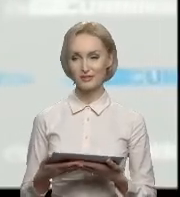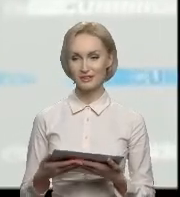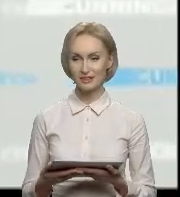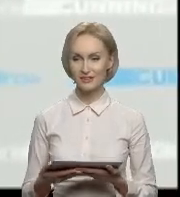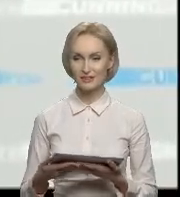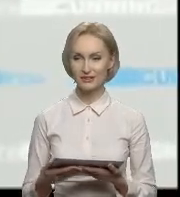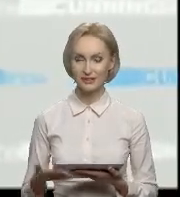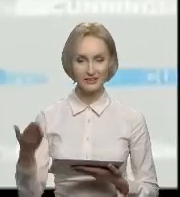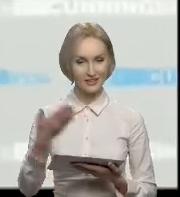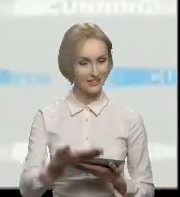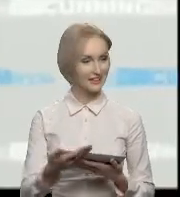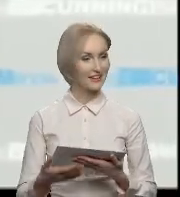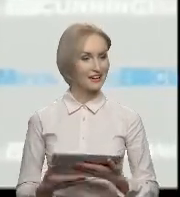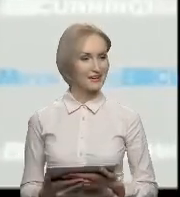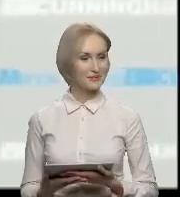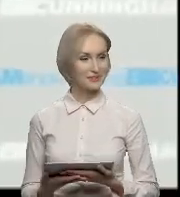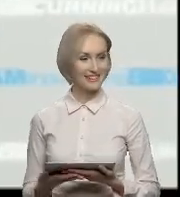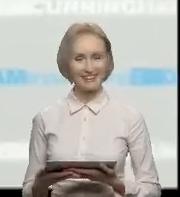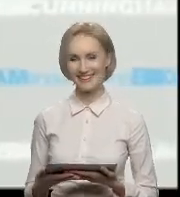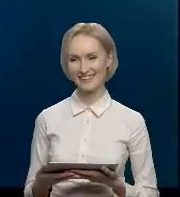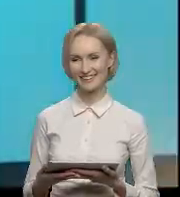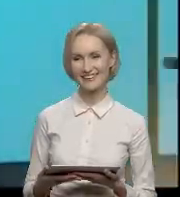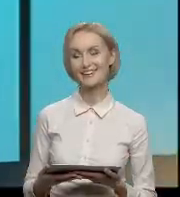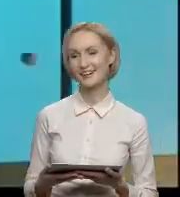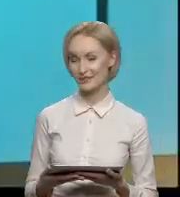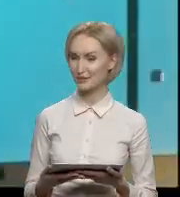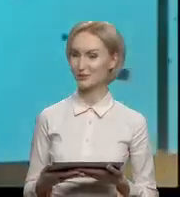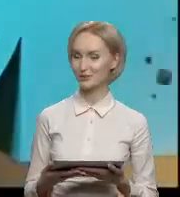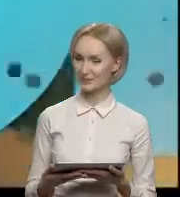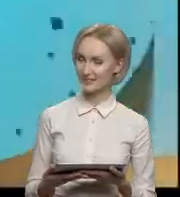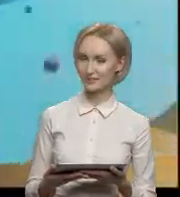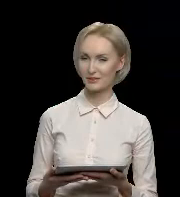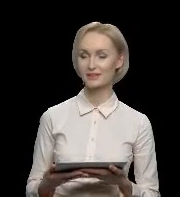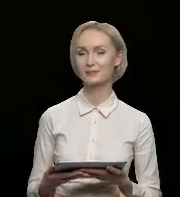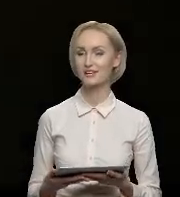It don't matter where I was. Drops a bombshell. Is he your baby daddy?